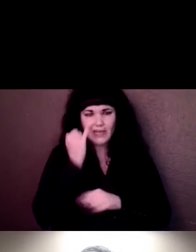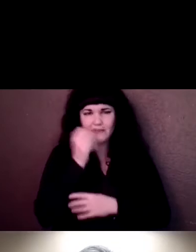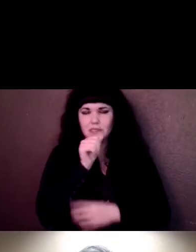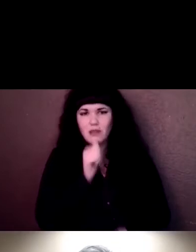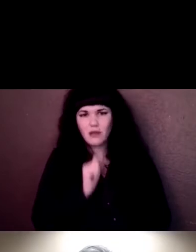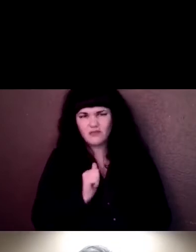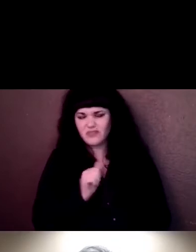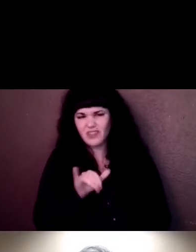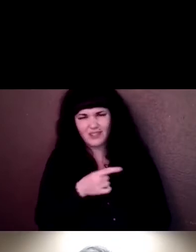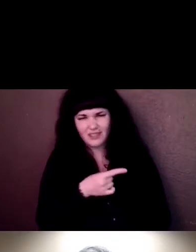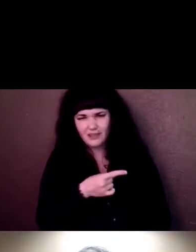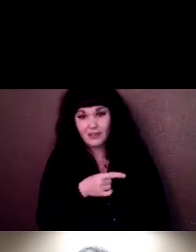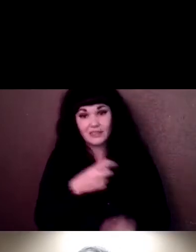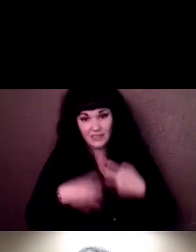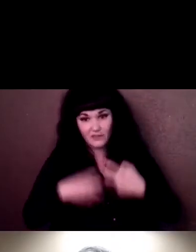so.